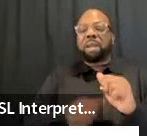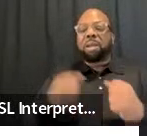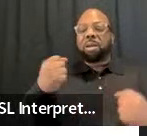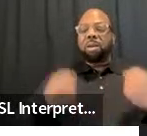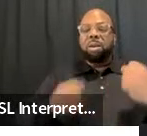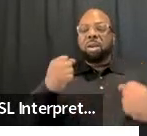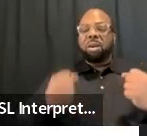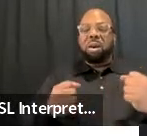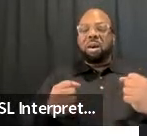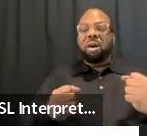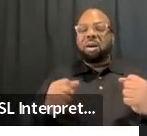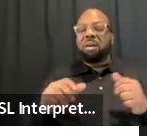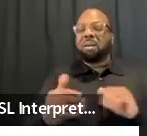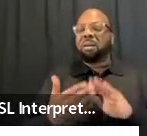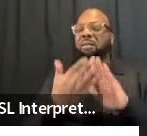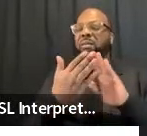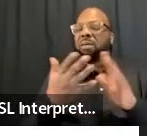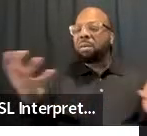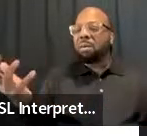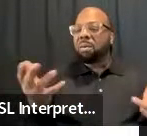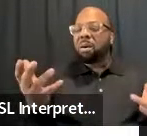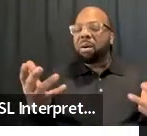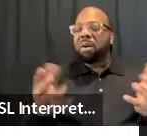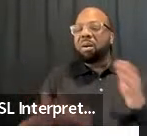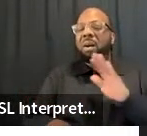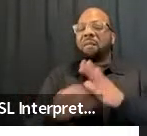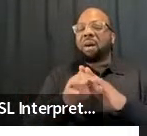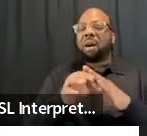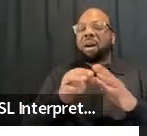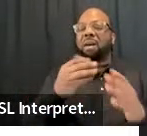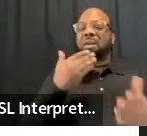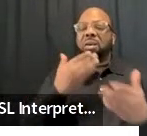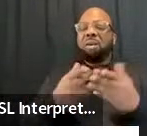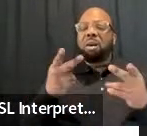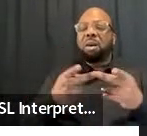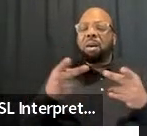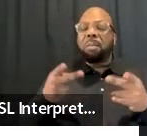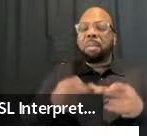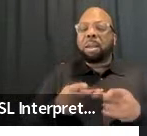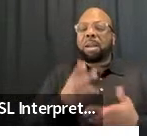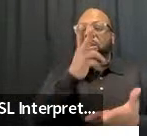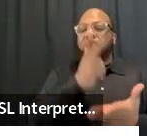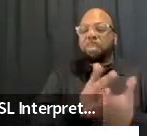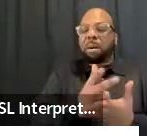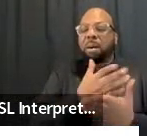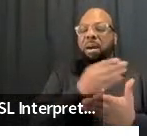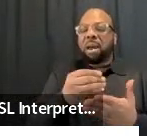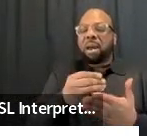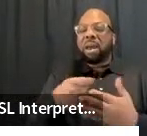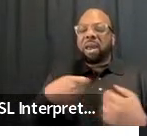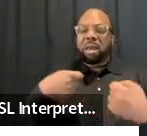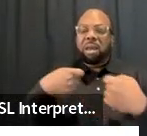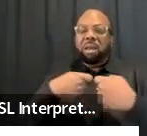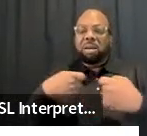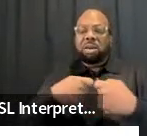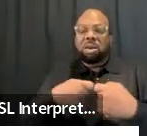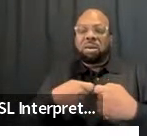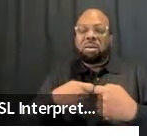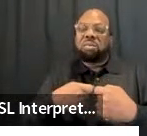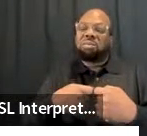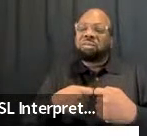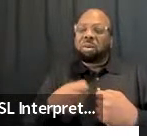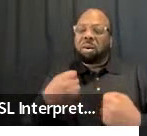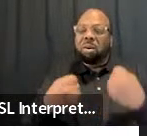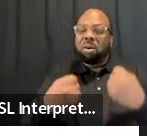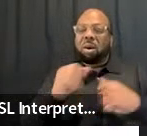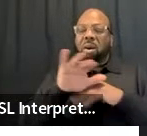finding a reliable place to park and charge their vehicle overnight. With that in place, it will